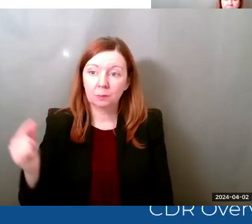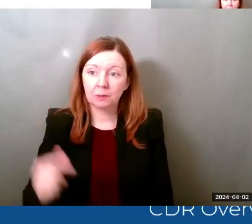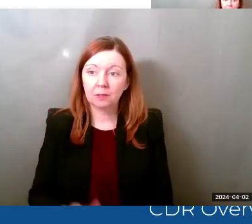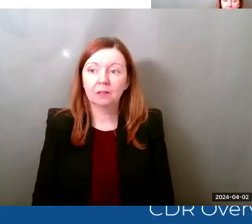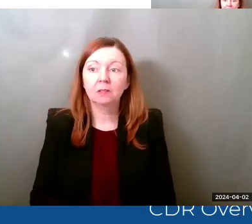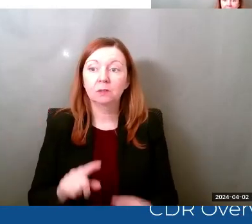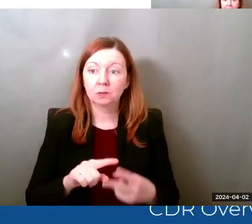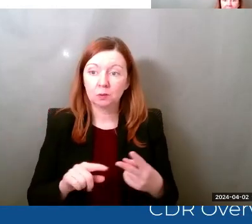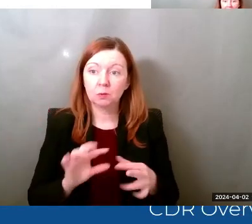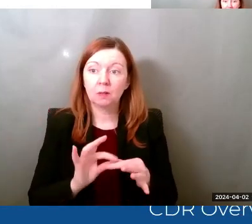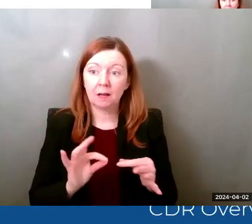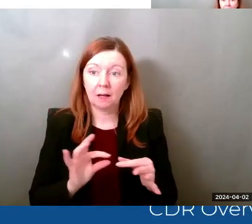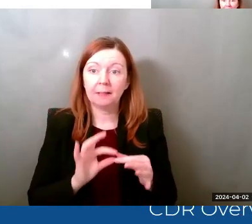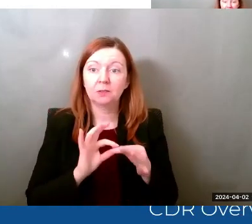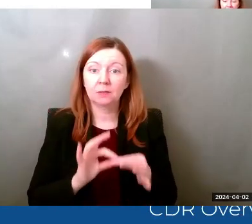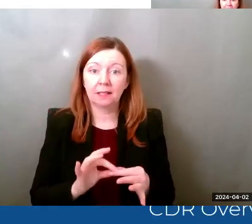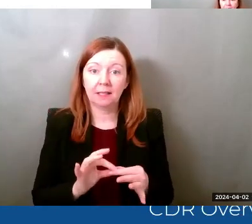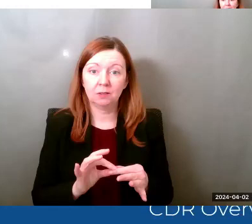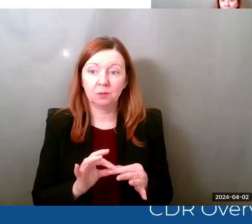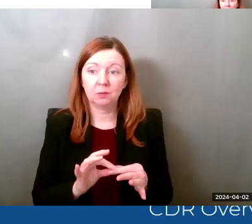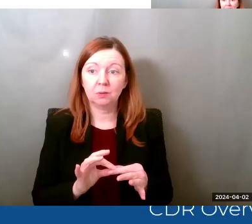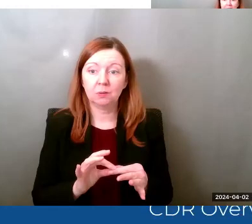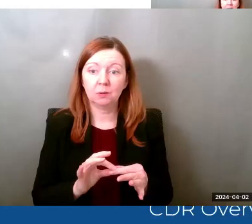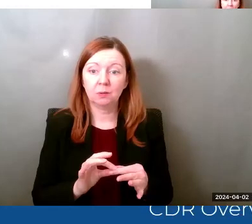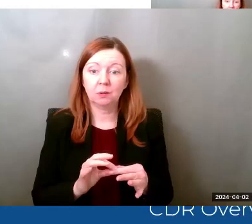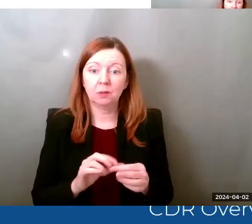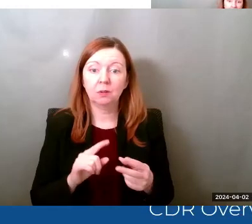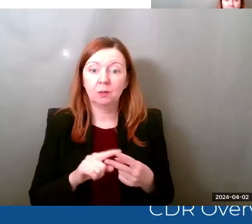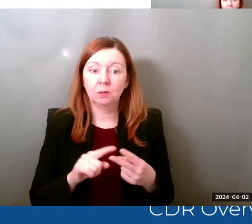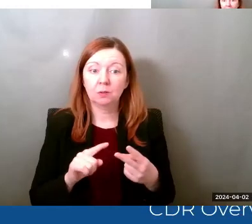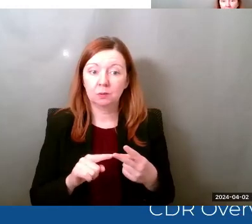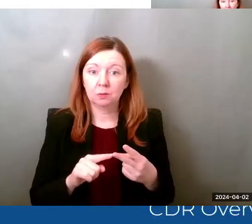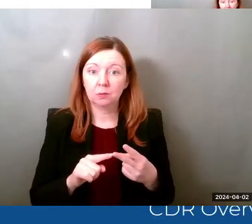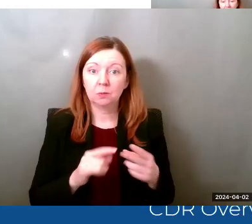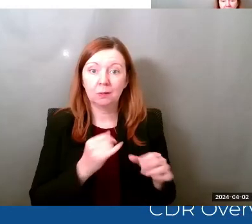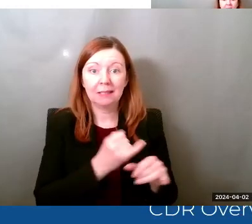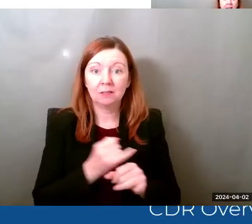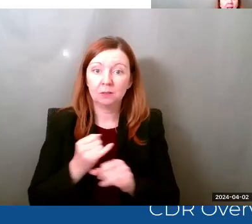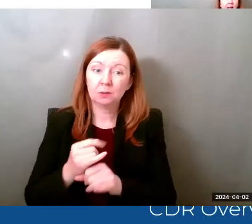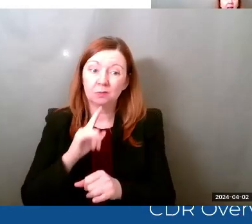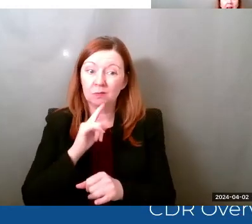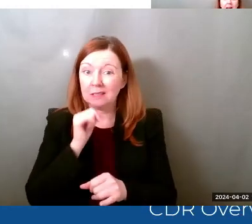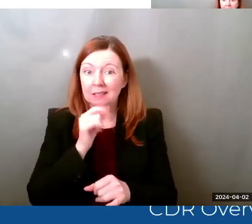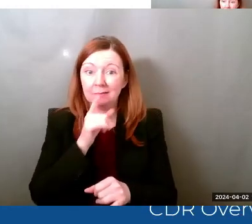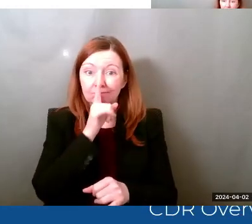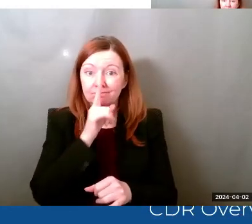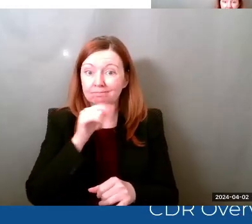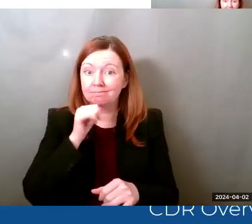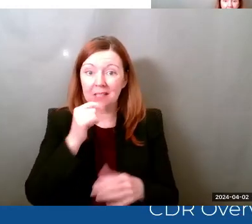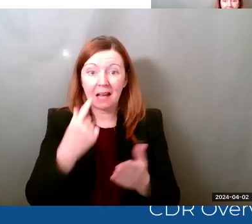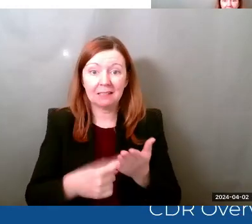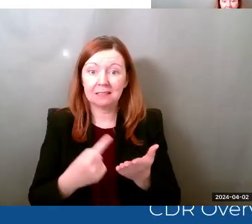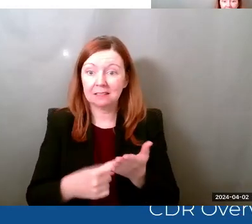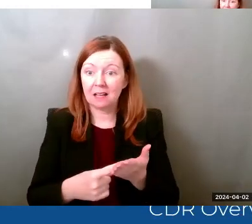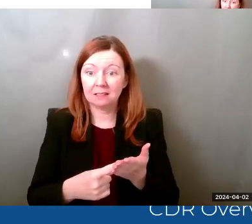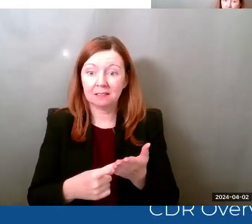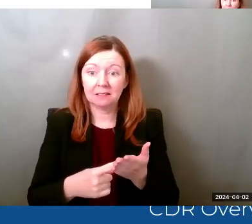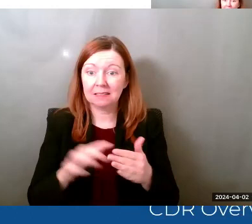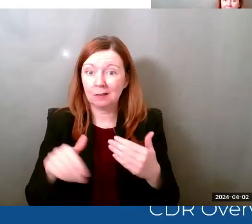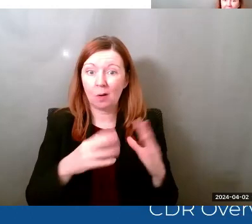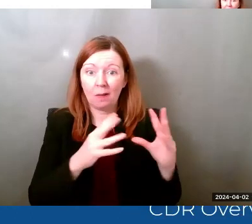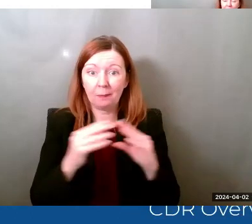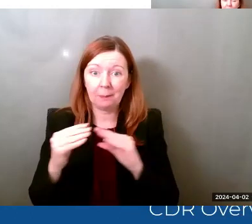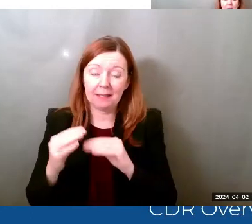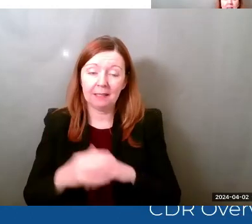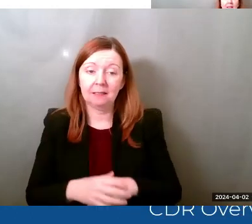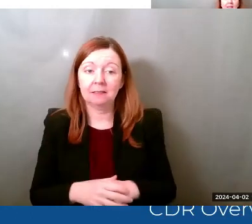few comments related to two institutions that have not been really discussed at all in all these meetings. And